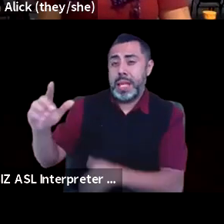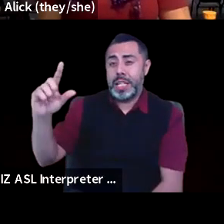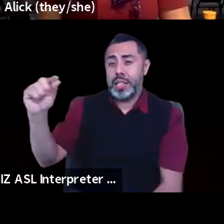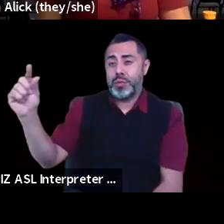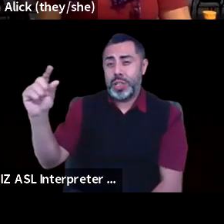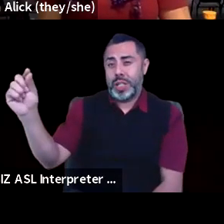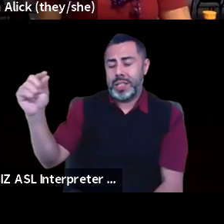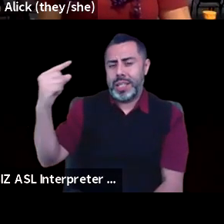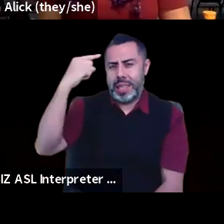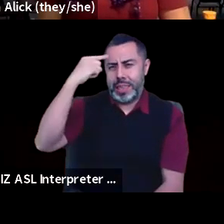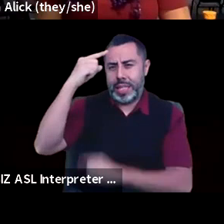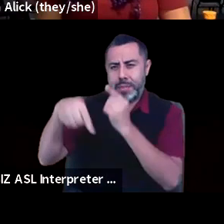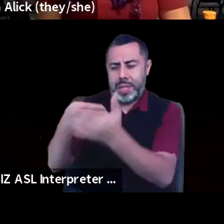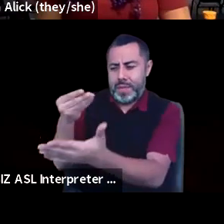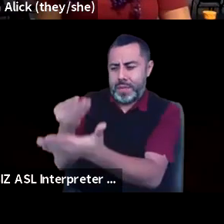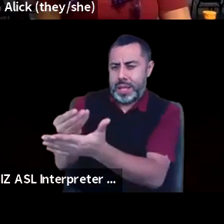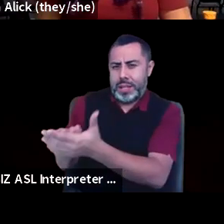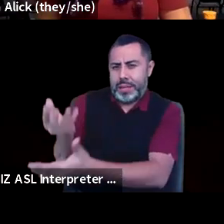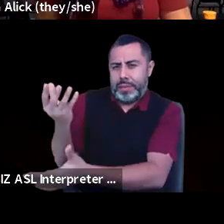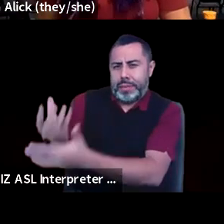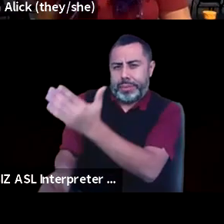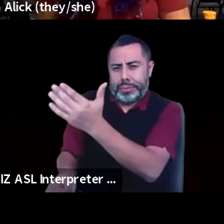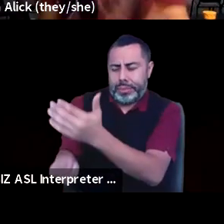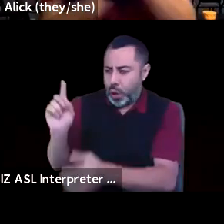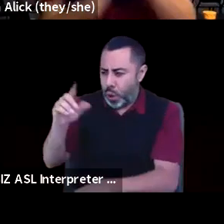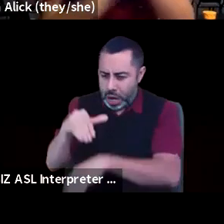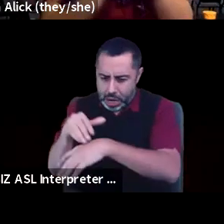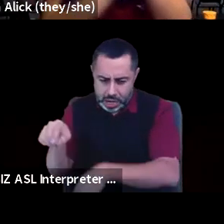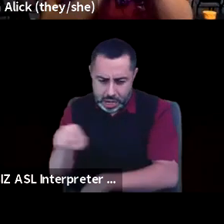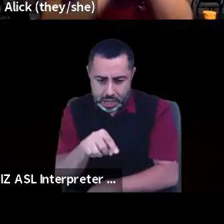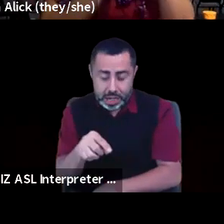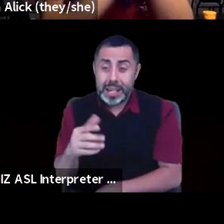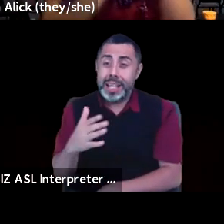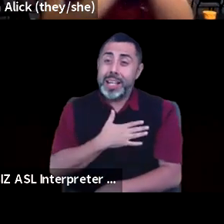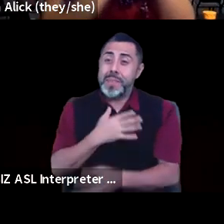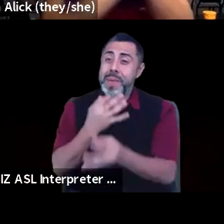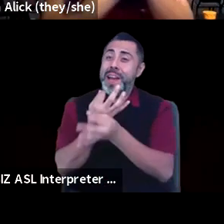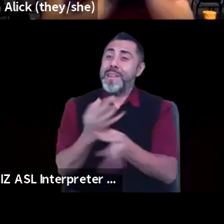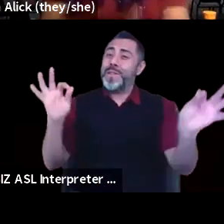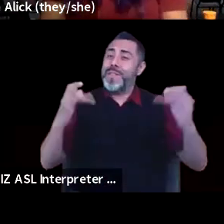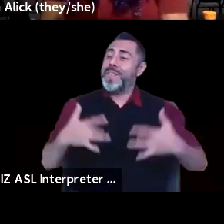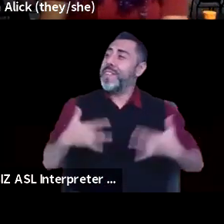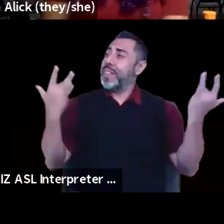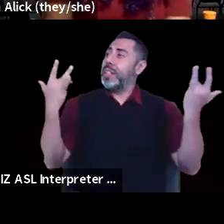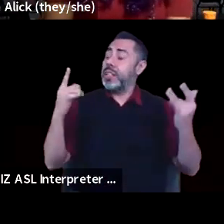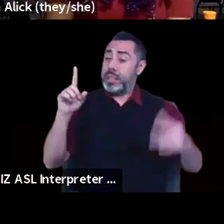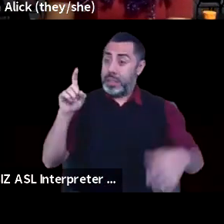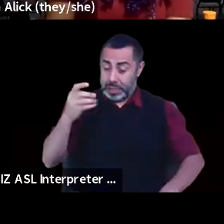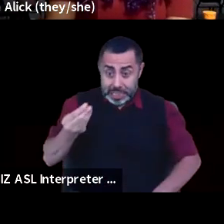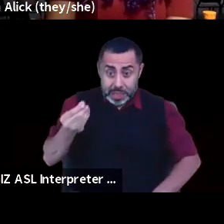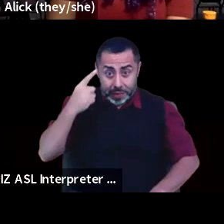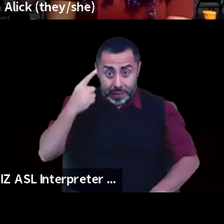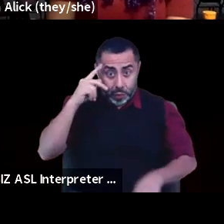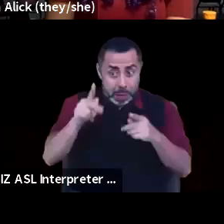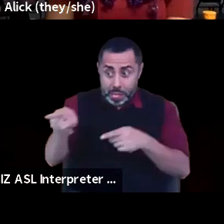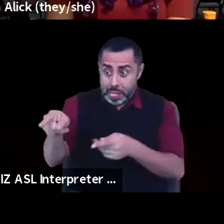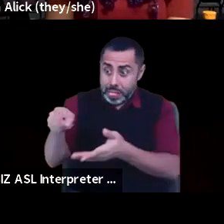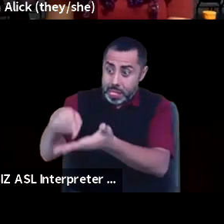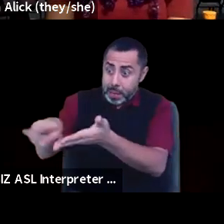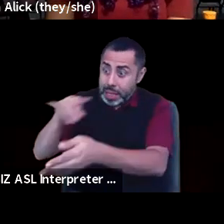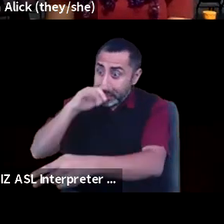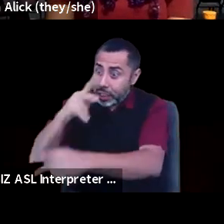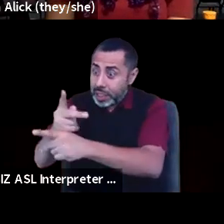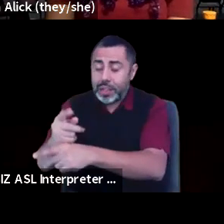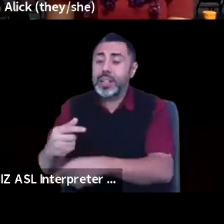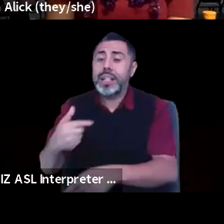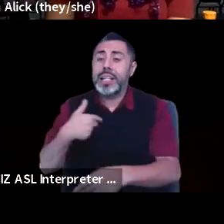disparity? How expensive is my free event for people who have to pay for childcare? How expensive is my free streaming event for